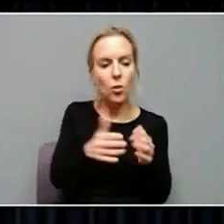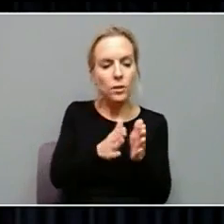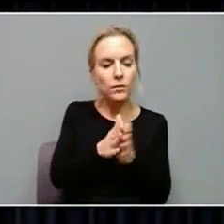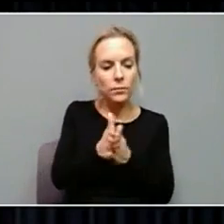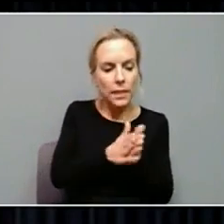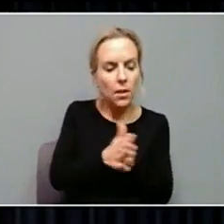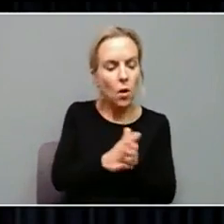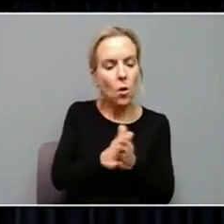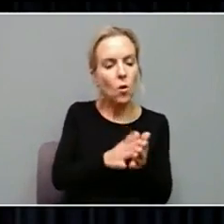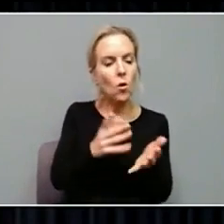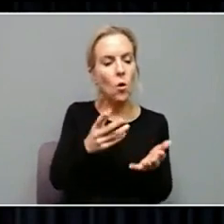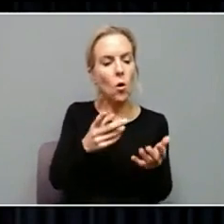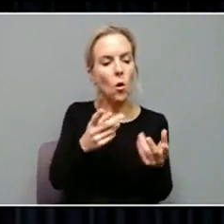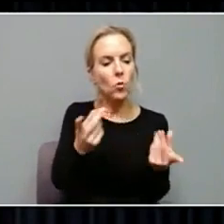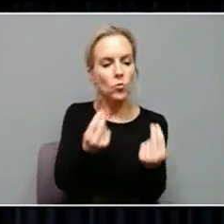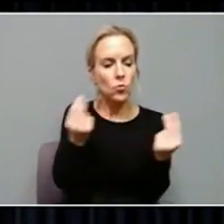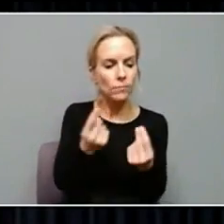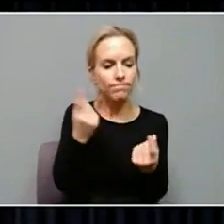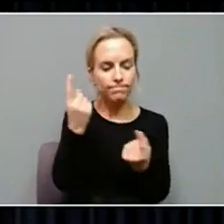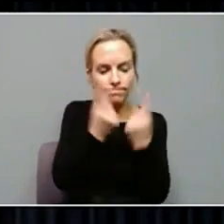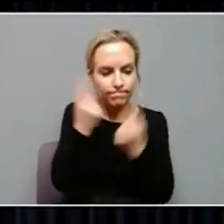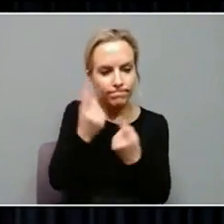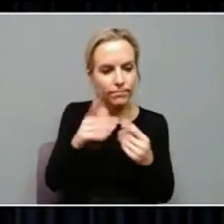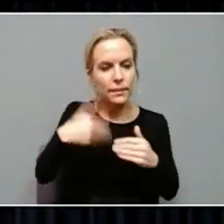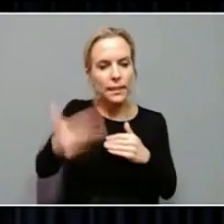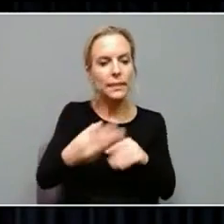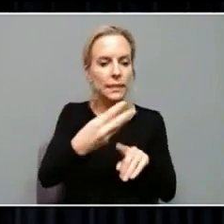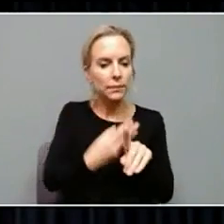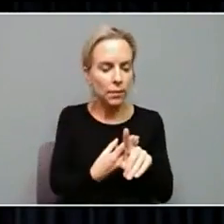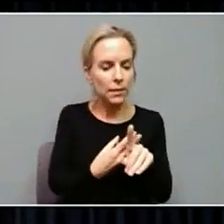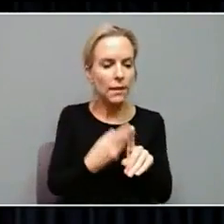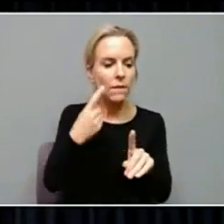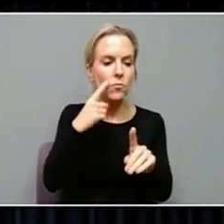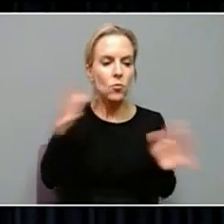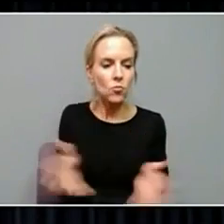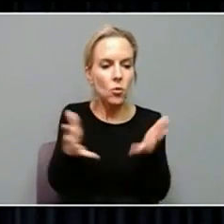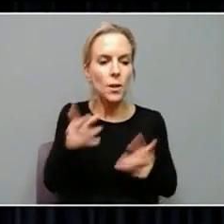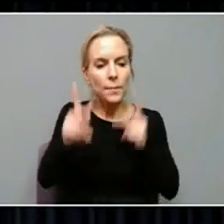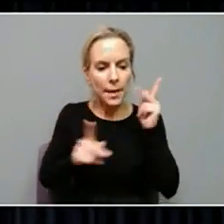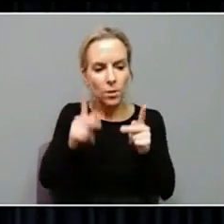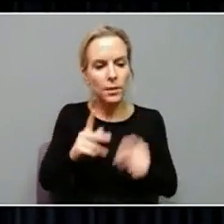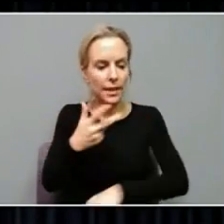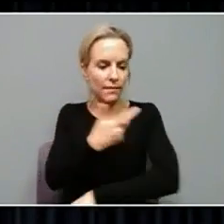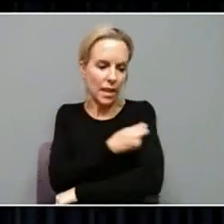are being contemplated in the next 6 months to encourage people to get vaccinated?